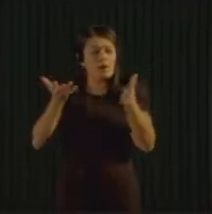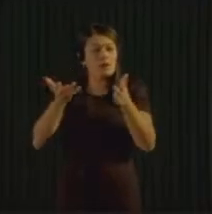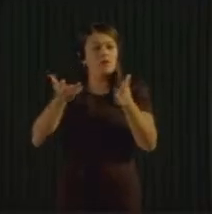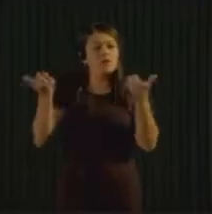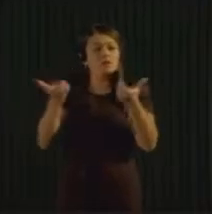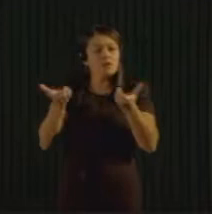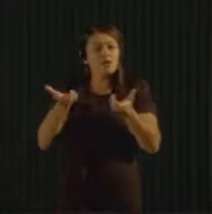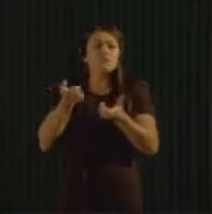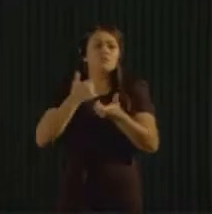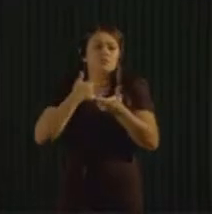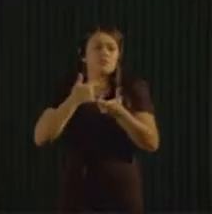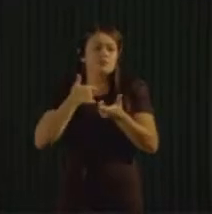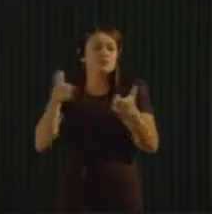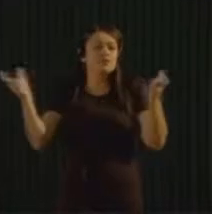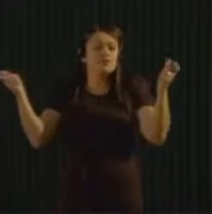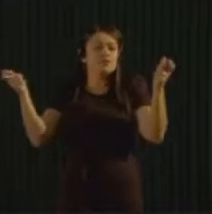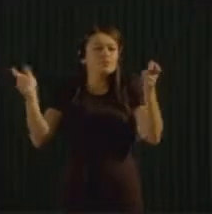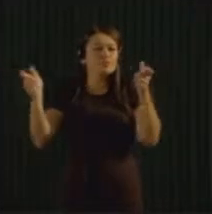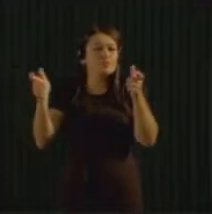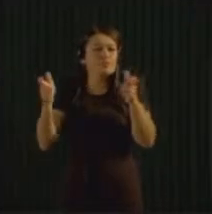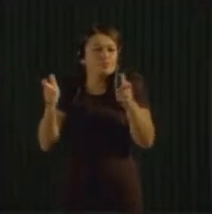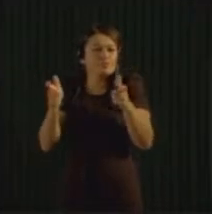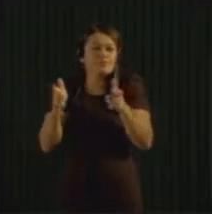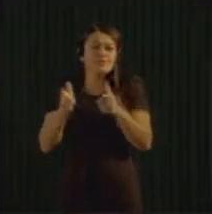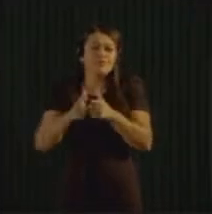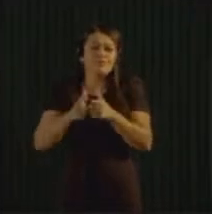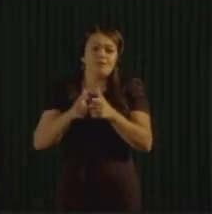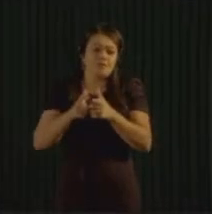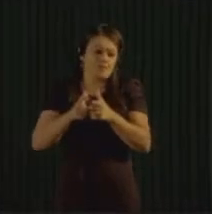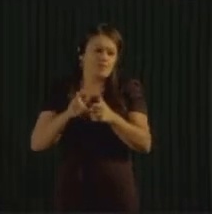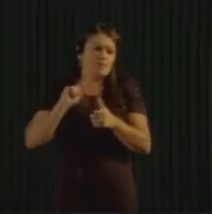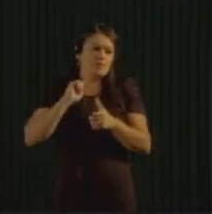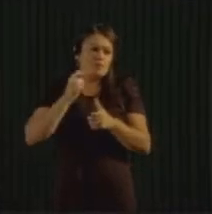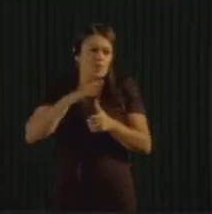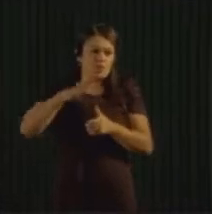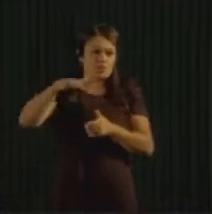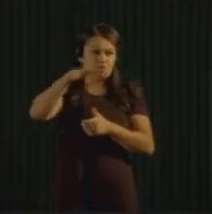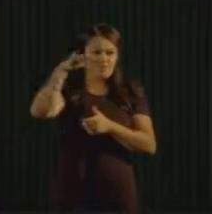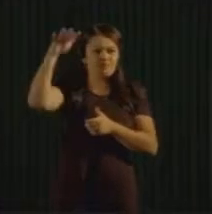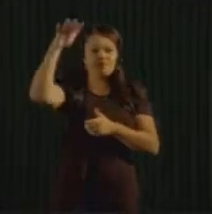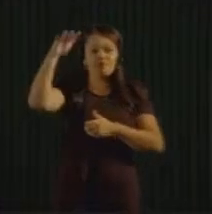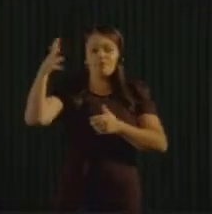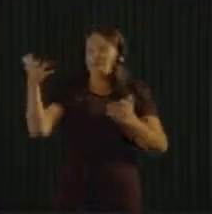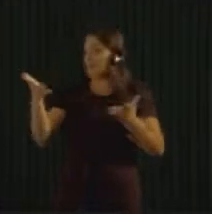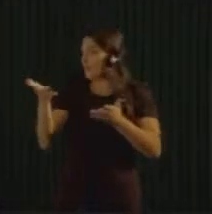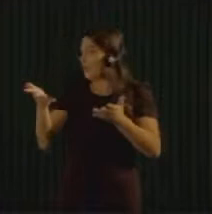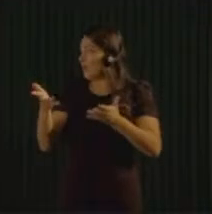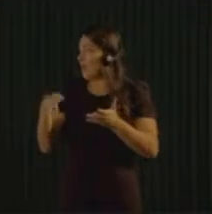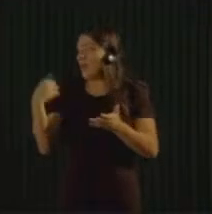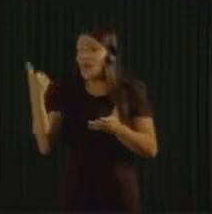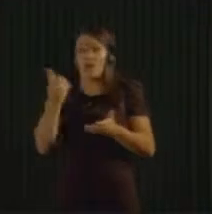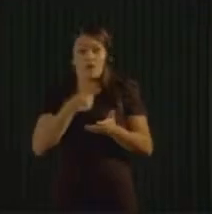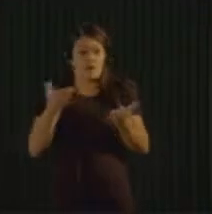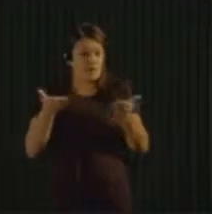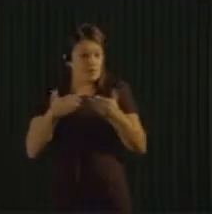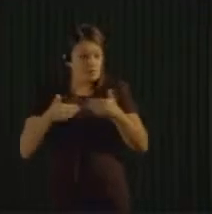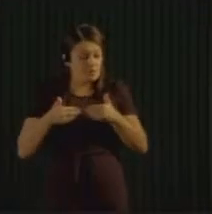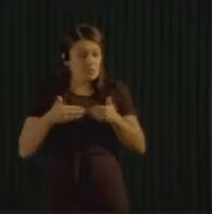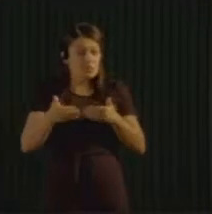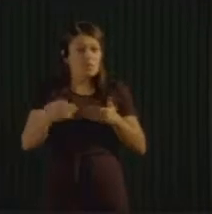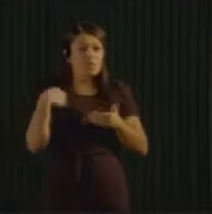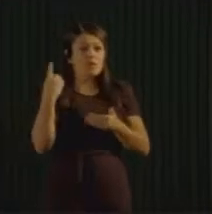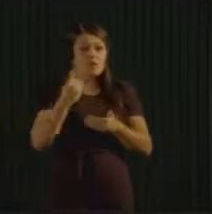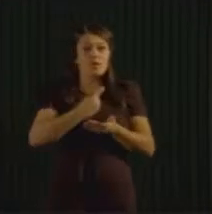holistic challenges as a whole town. So we segmented, for example, for that waste area into like household, businesses, and municipal or